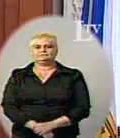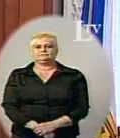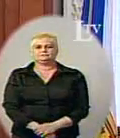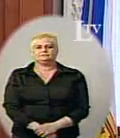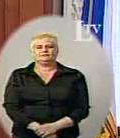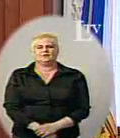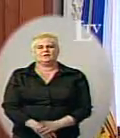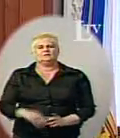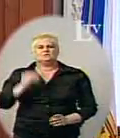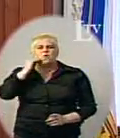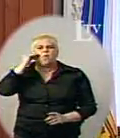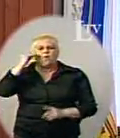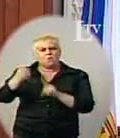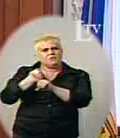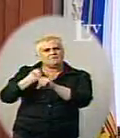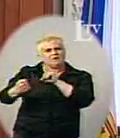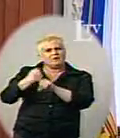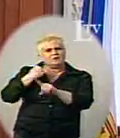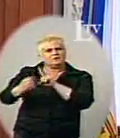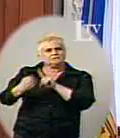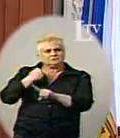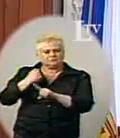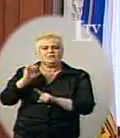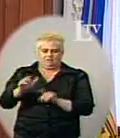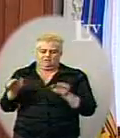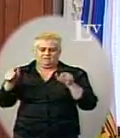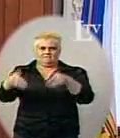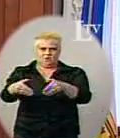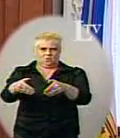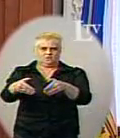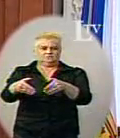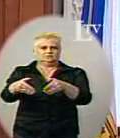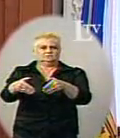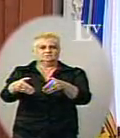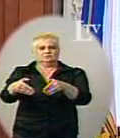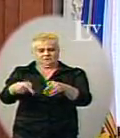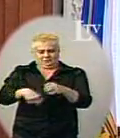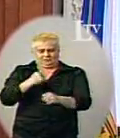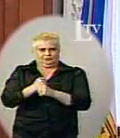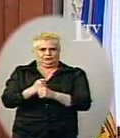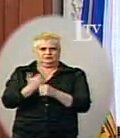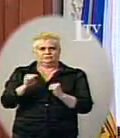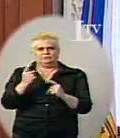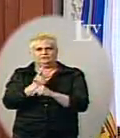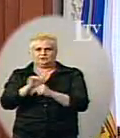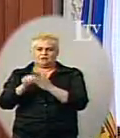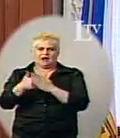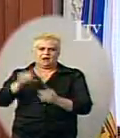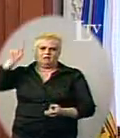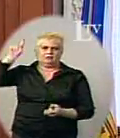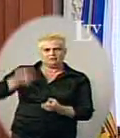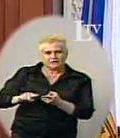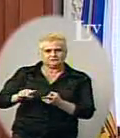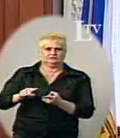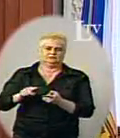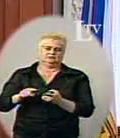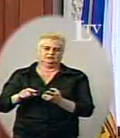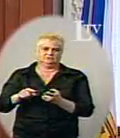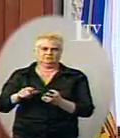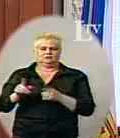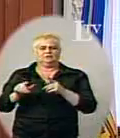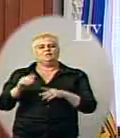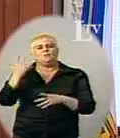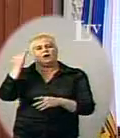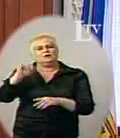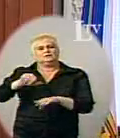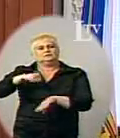Domestic violence reduction will be the focus of concerted efforts this year as implementation of the Domestic Violence Action